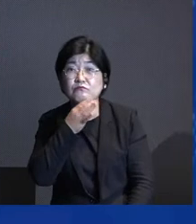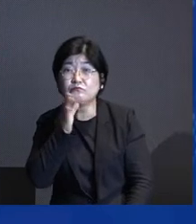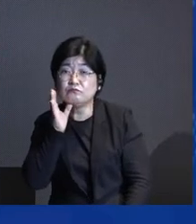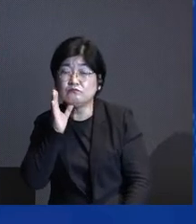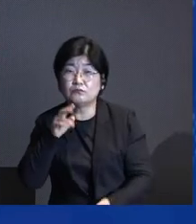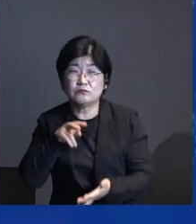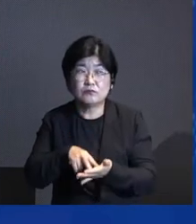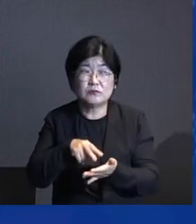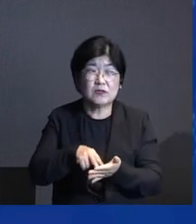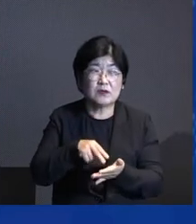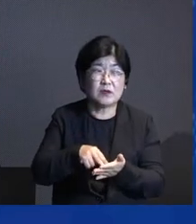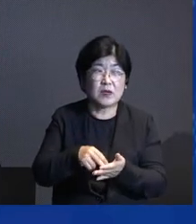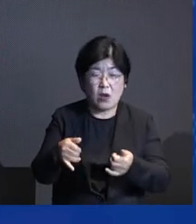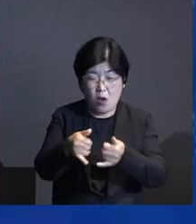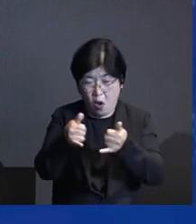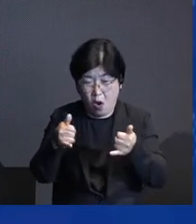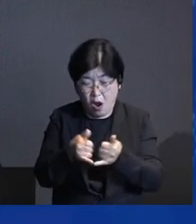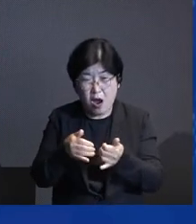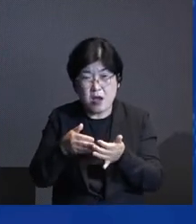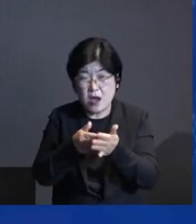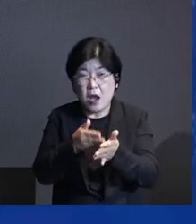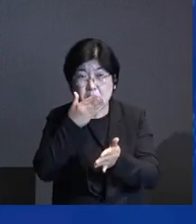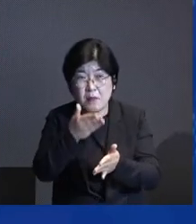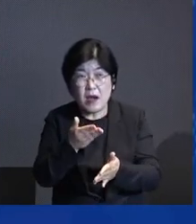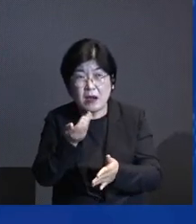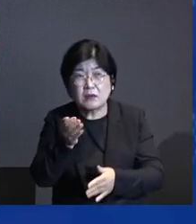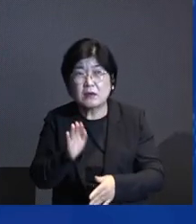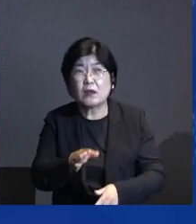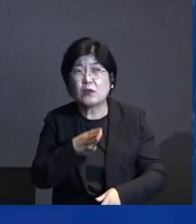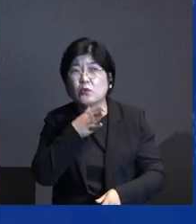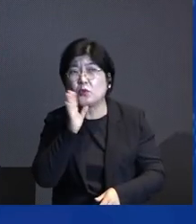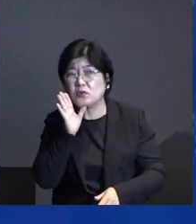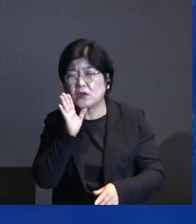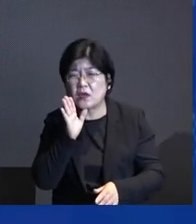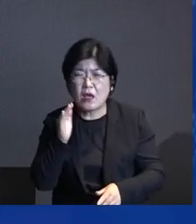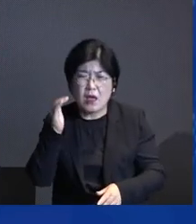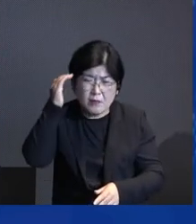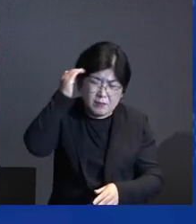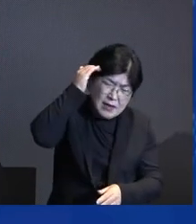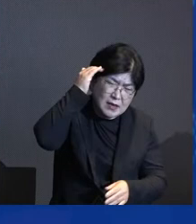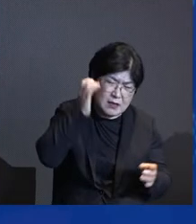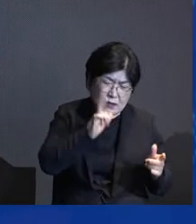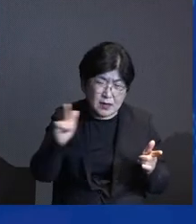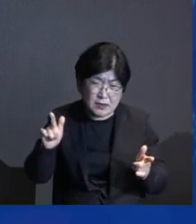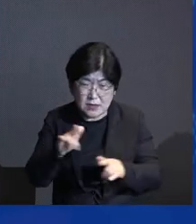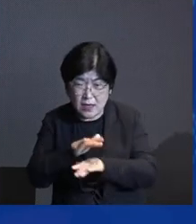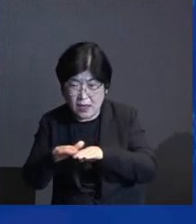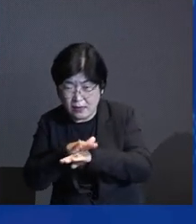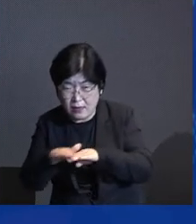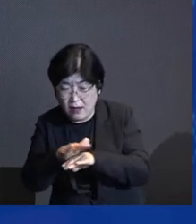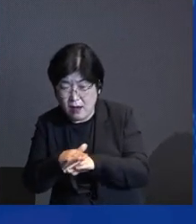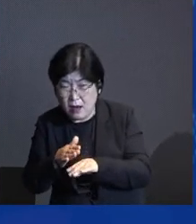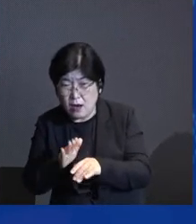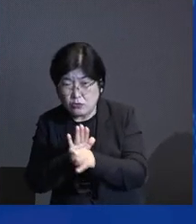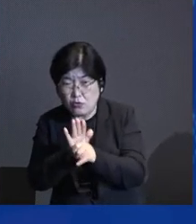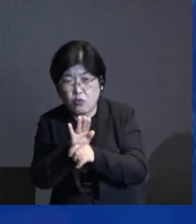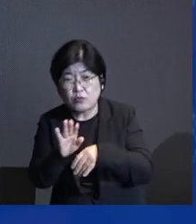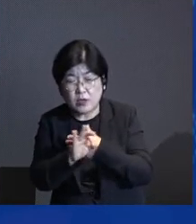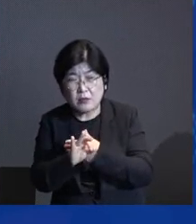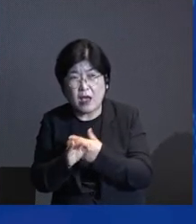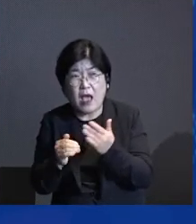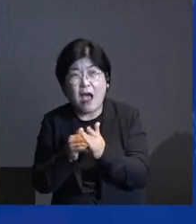So not only community-based approach, but also we have to promote networking approach. I think it's